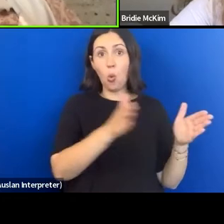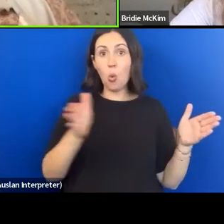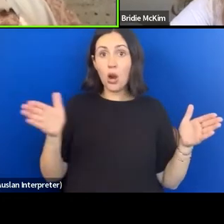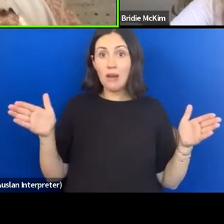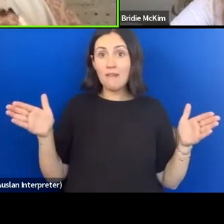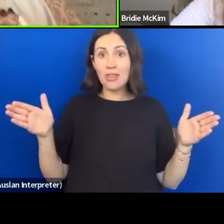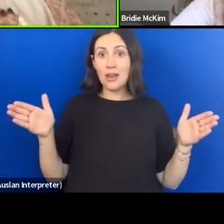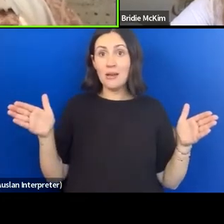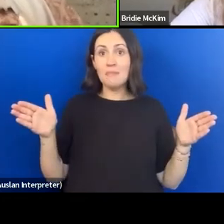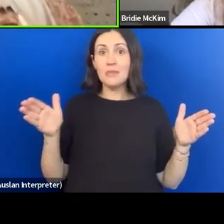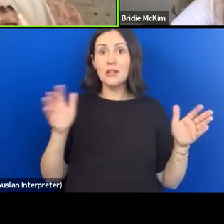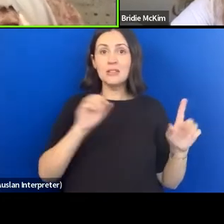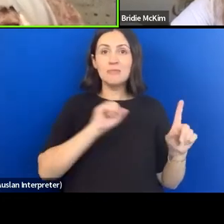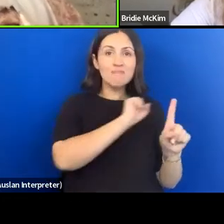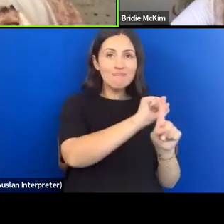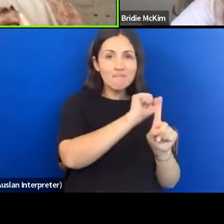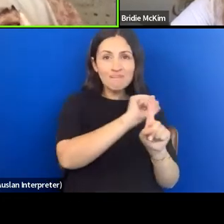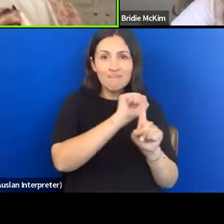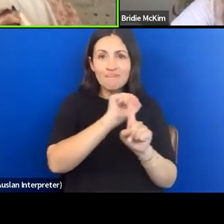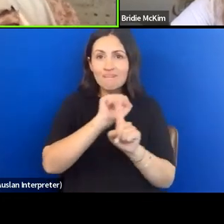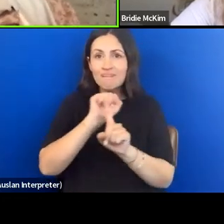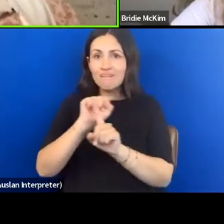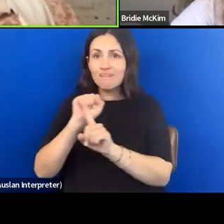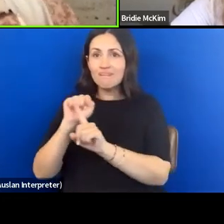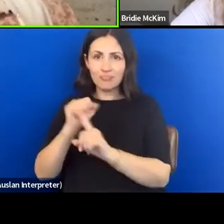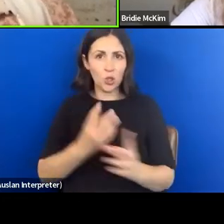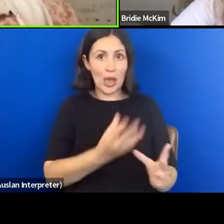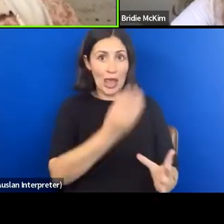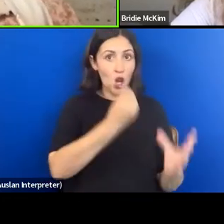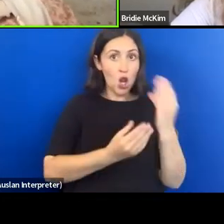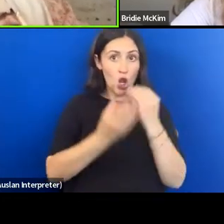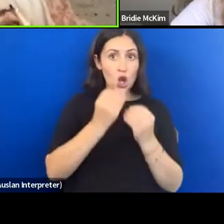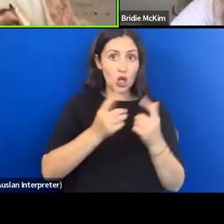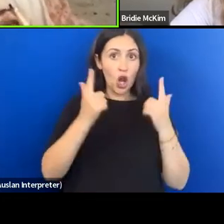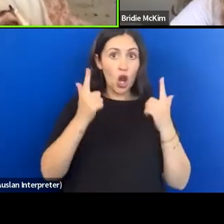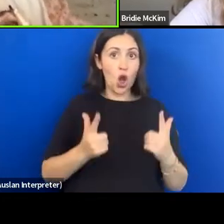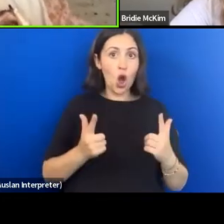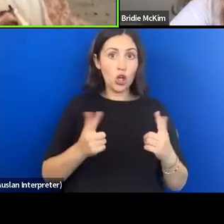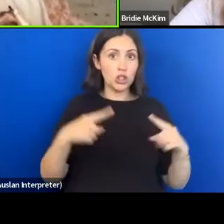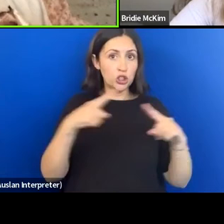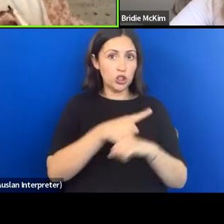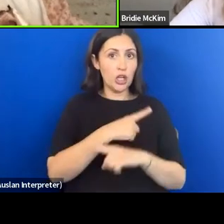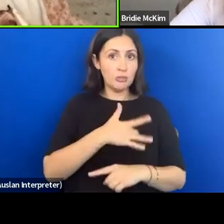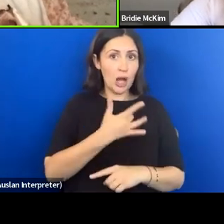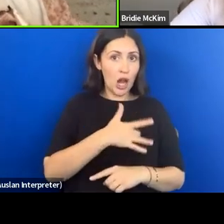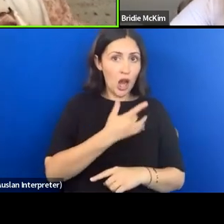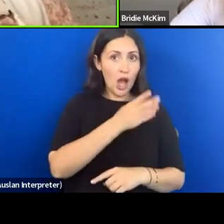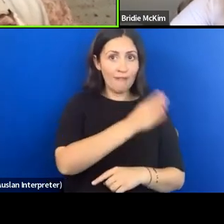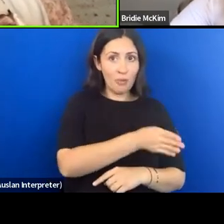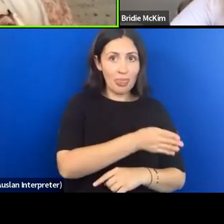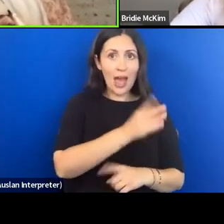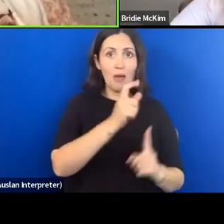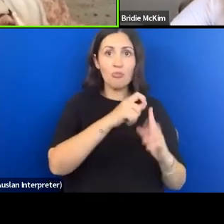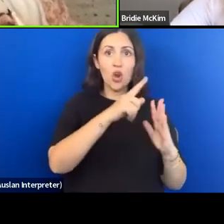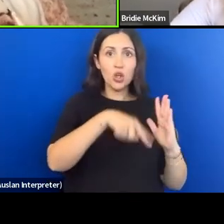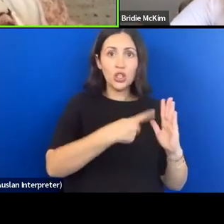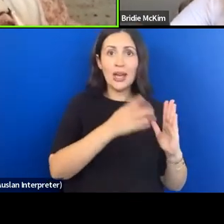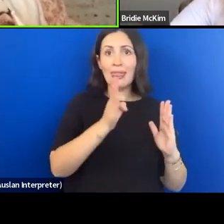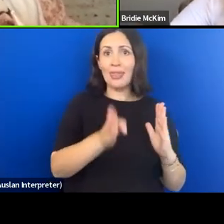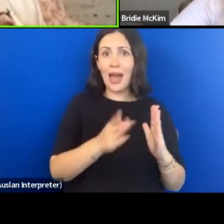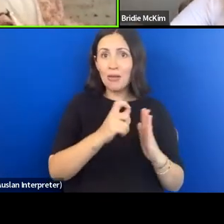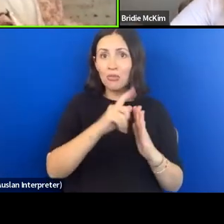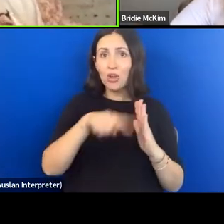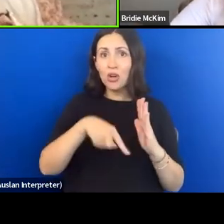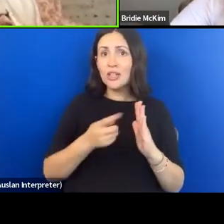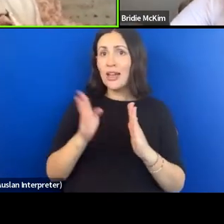has its own things that it teaches you and that it brings to your life and that you bring to it. So it's hard to pick